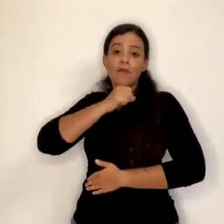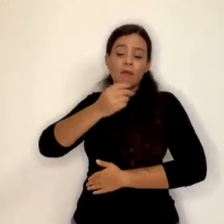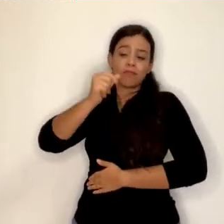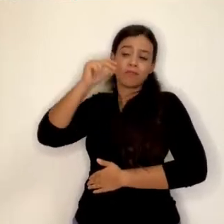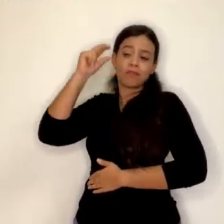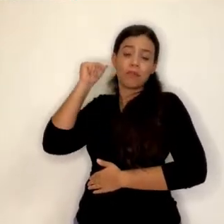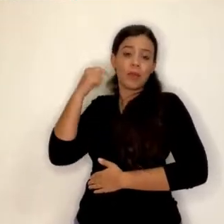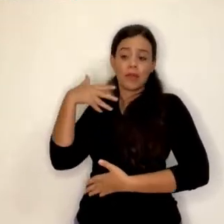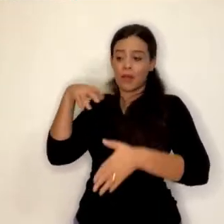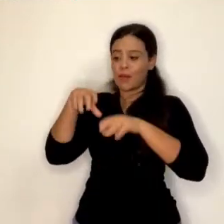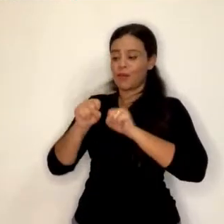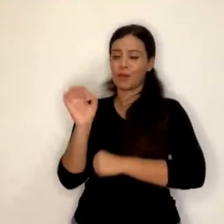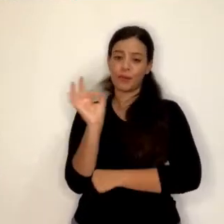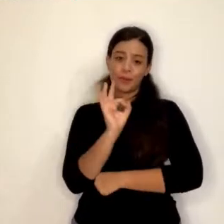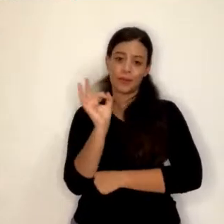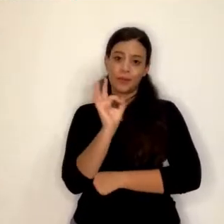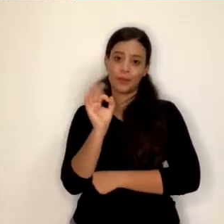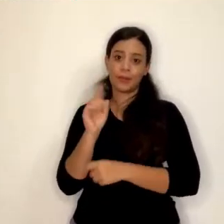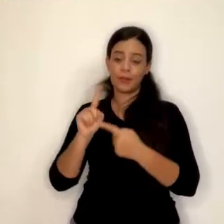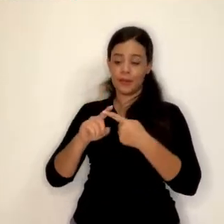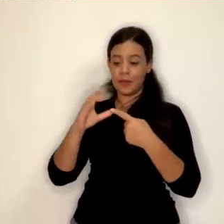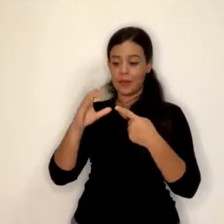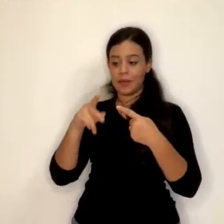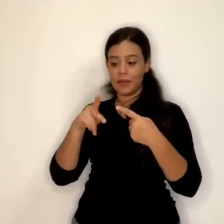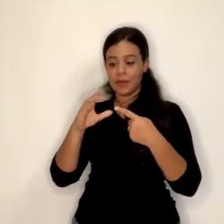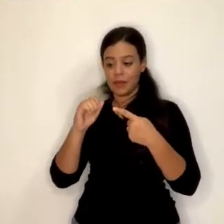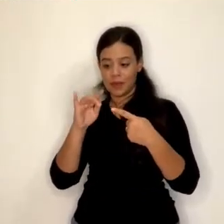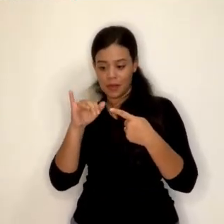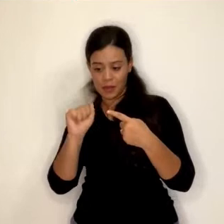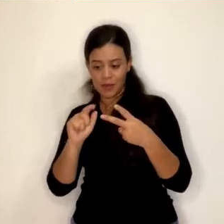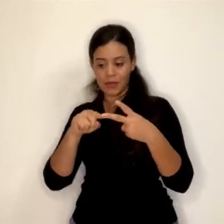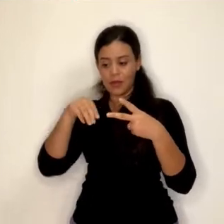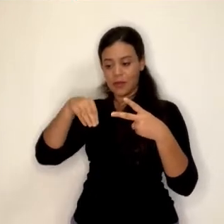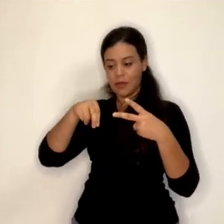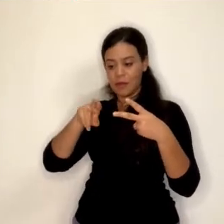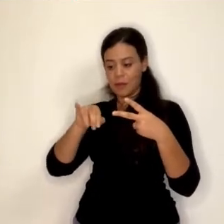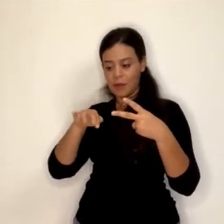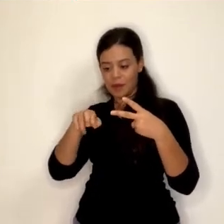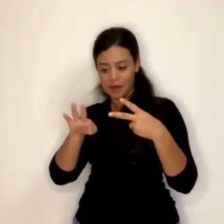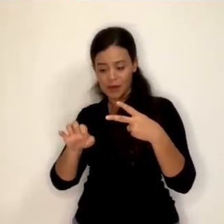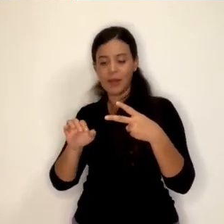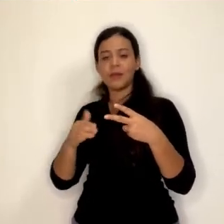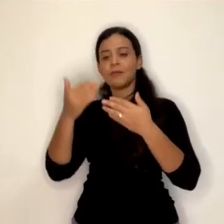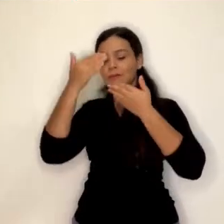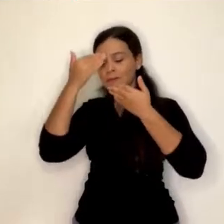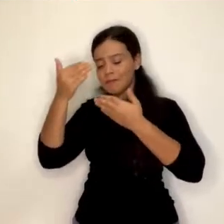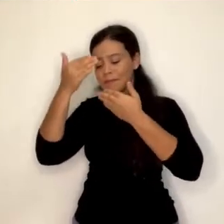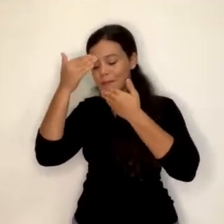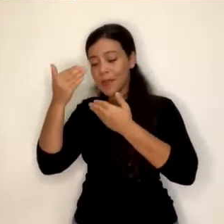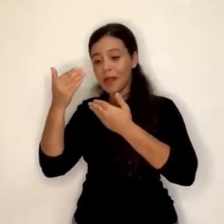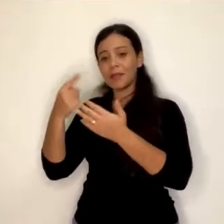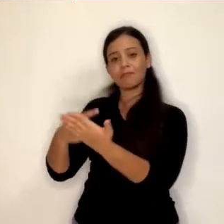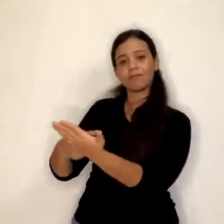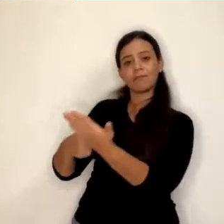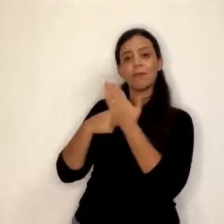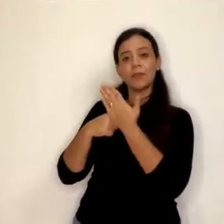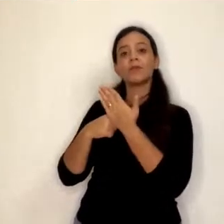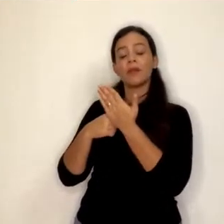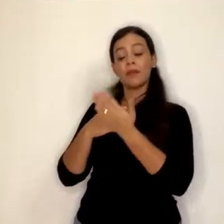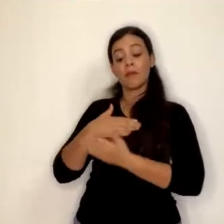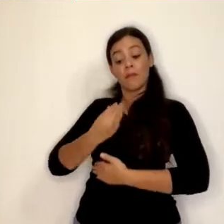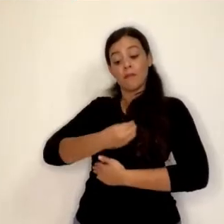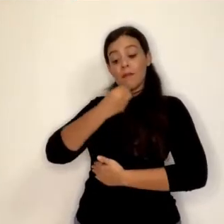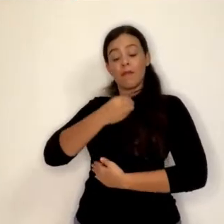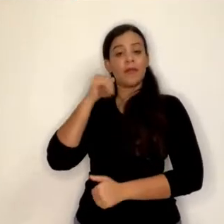and my grandmother, who was not able to start it. Dona Kátia, Dona Marinetti, I love you so much, and thank you